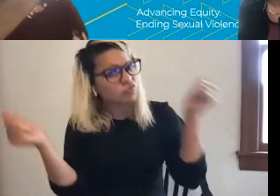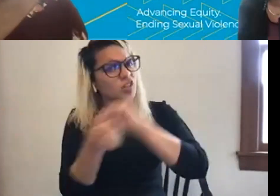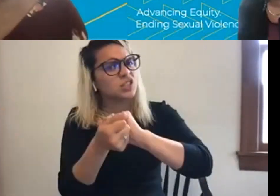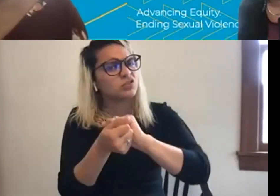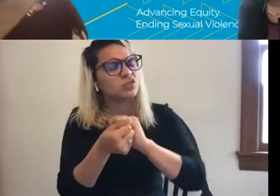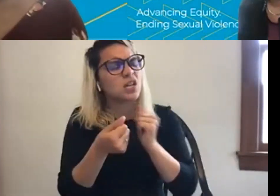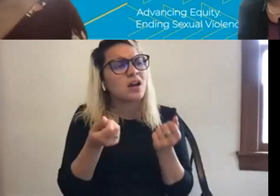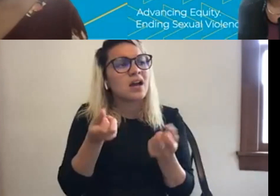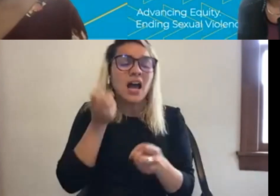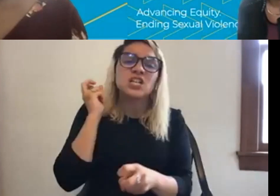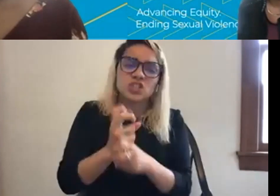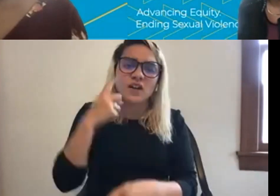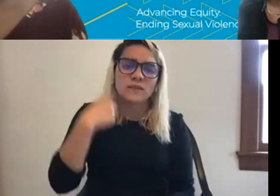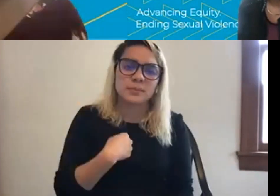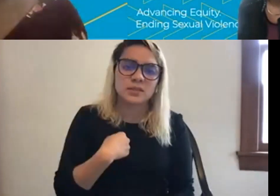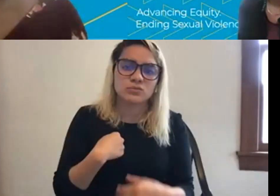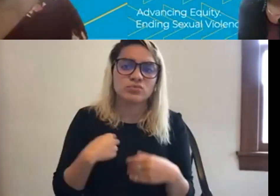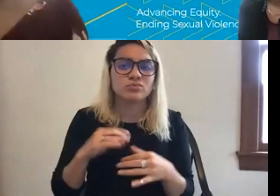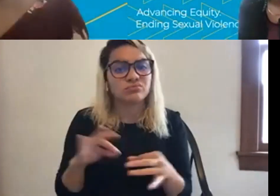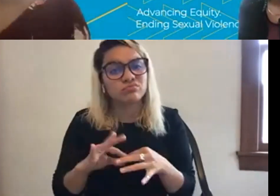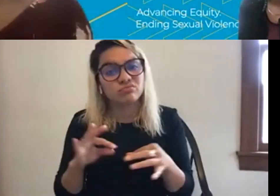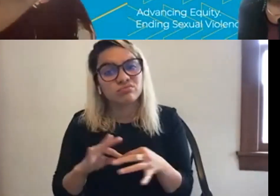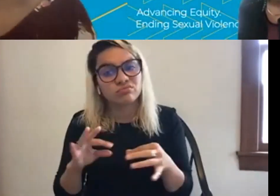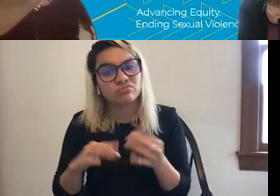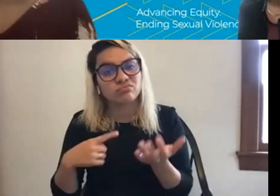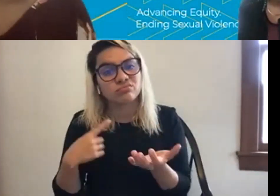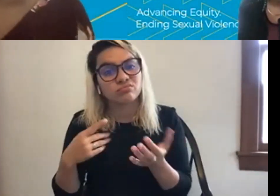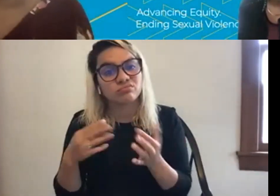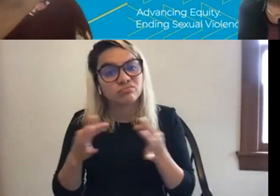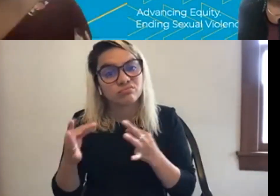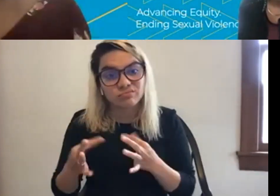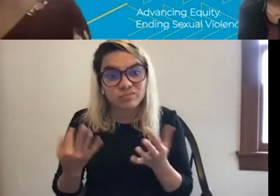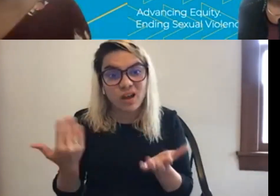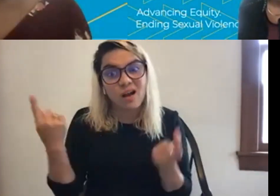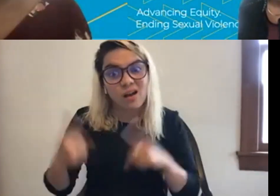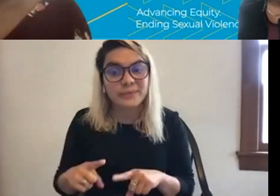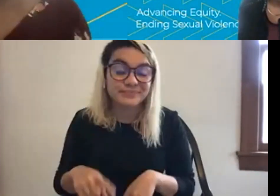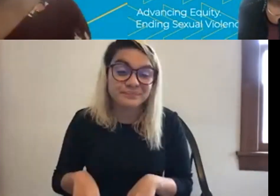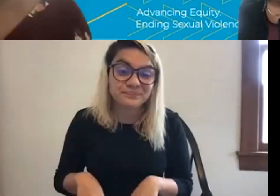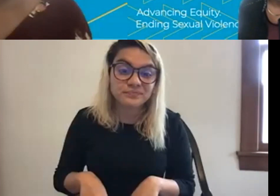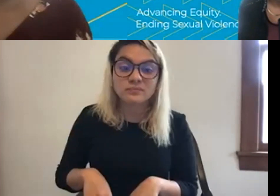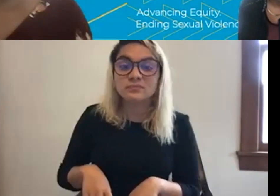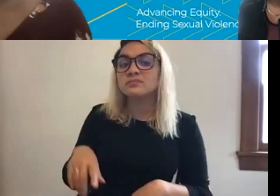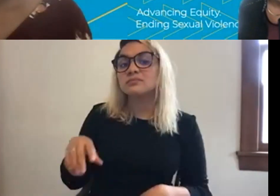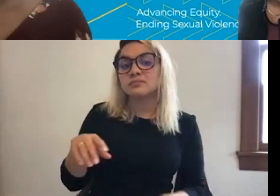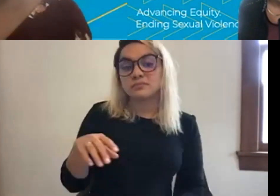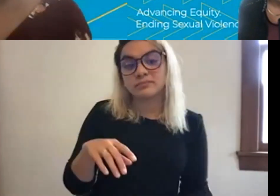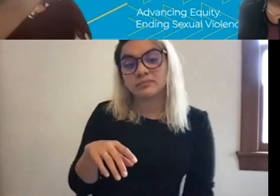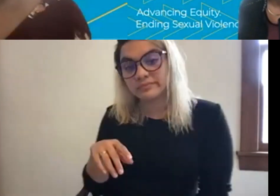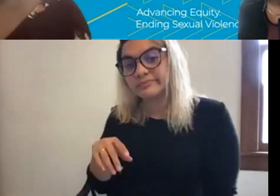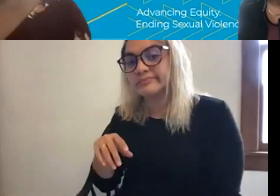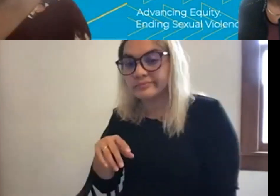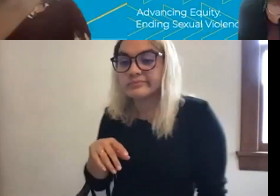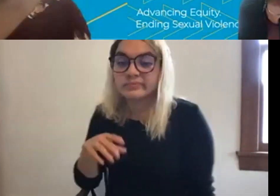me to do it on my own. Yeah. So, again, I'm deeply